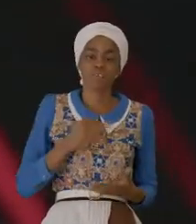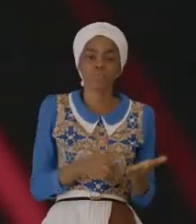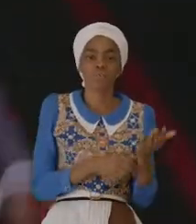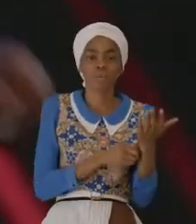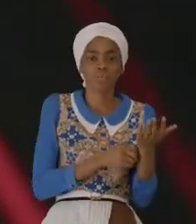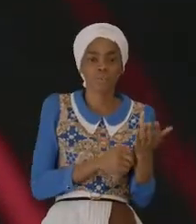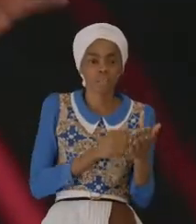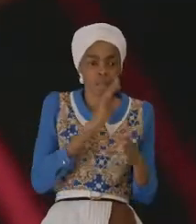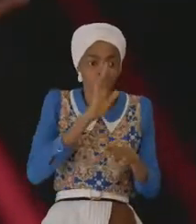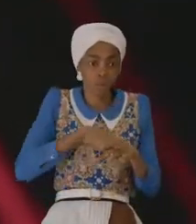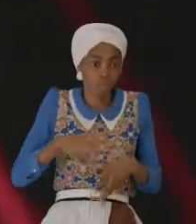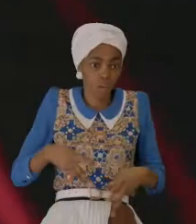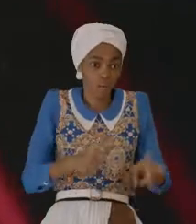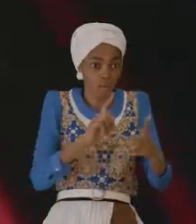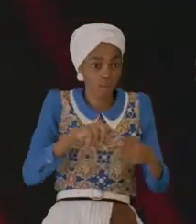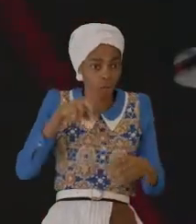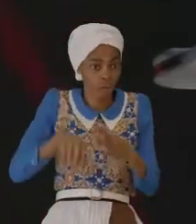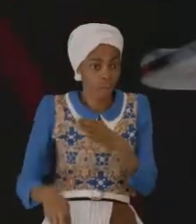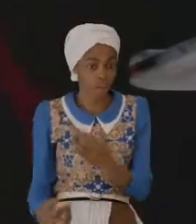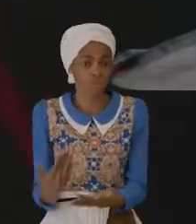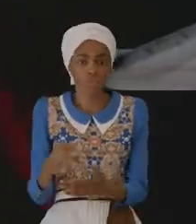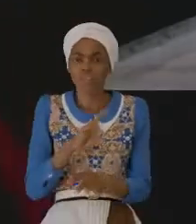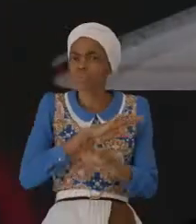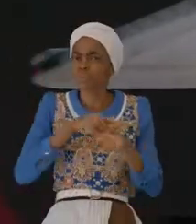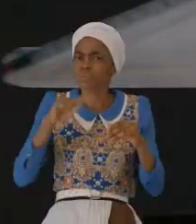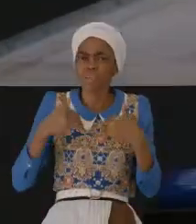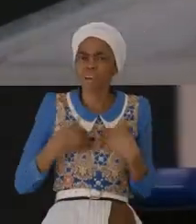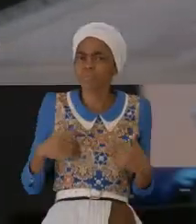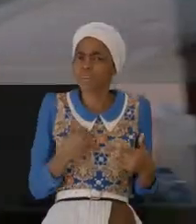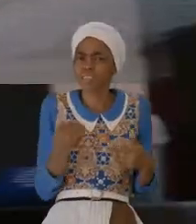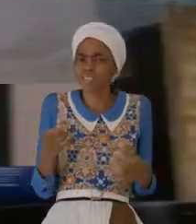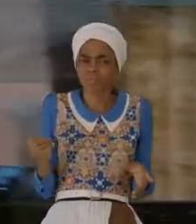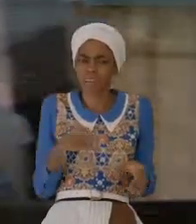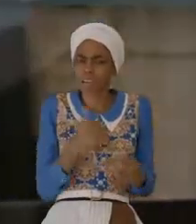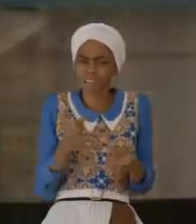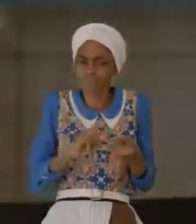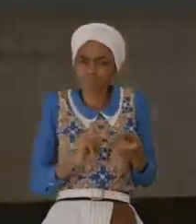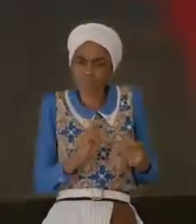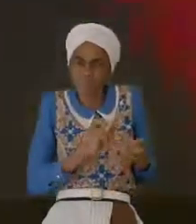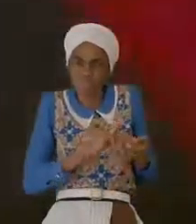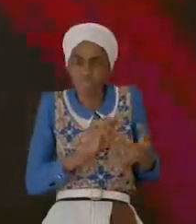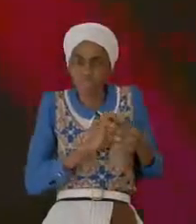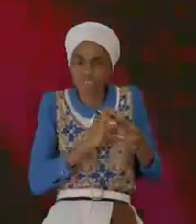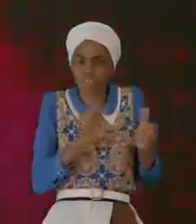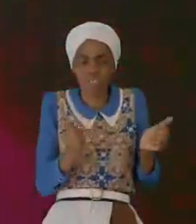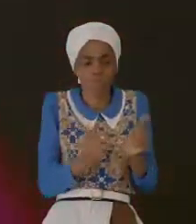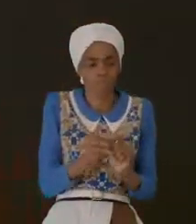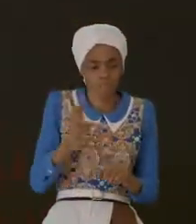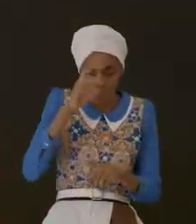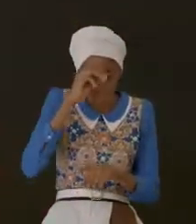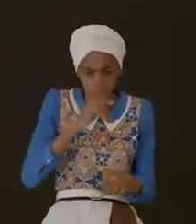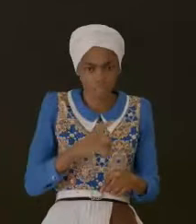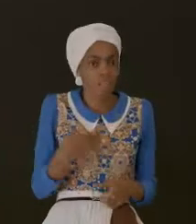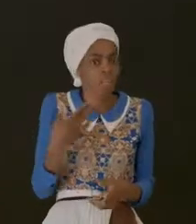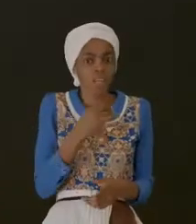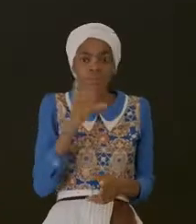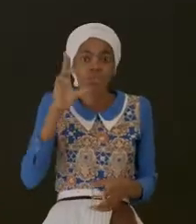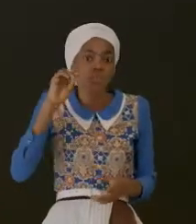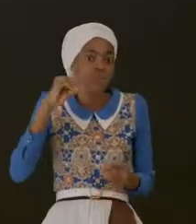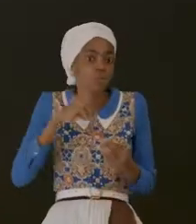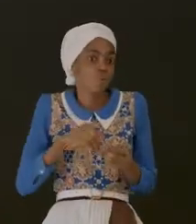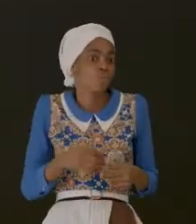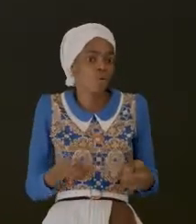on their way to hell you have nothing to do with that again and there's no condemnation there is no guilt there is therefore now no